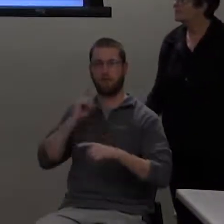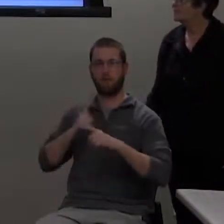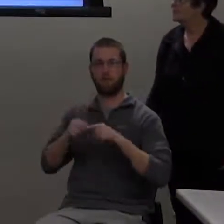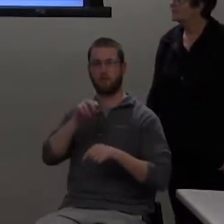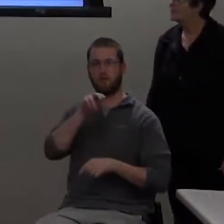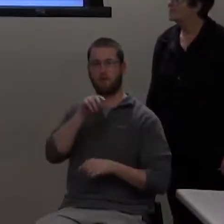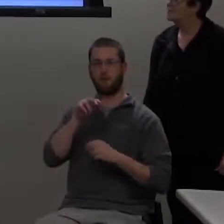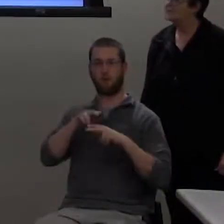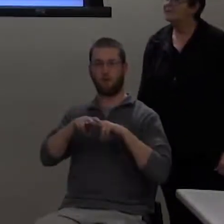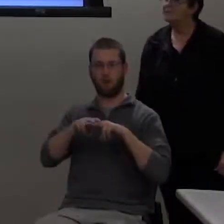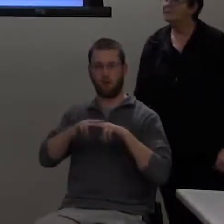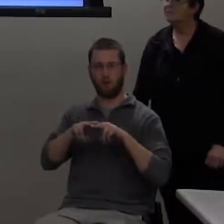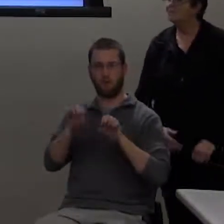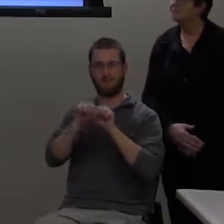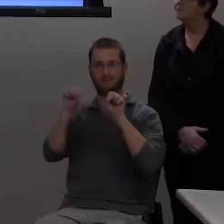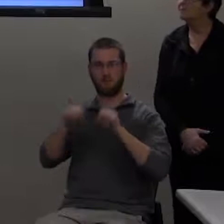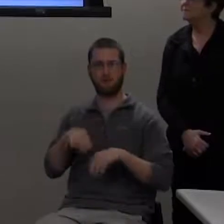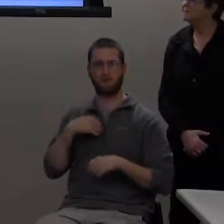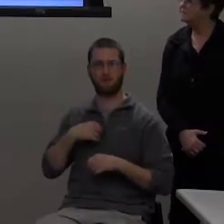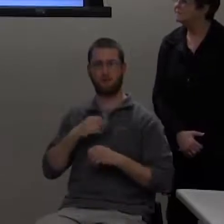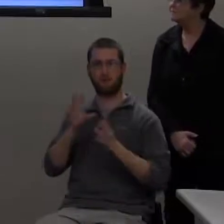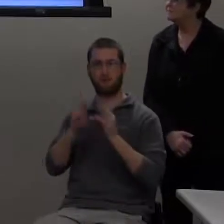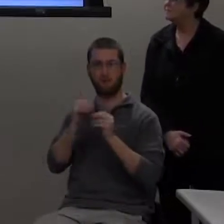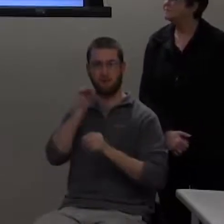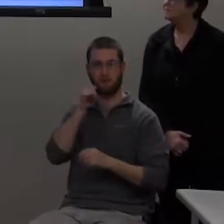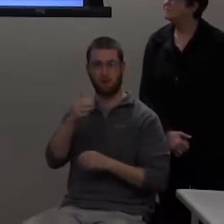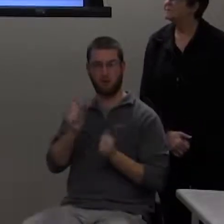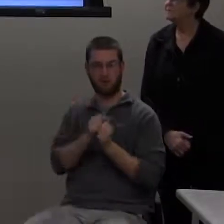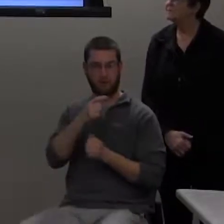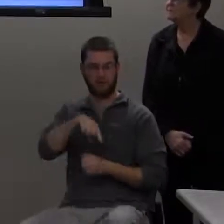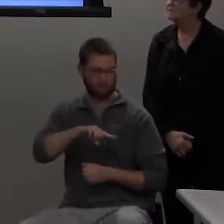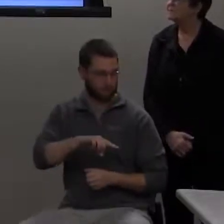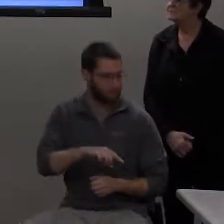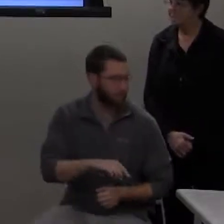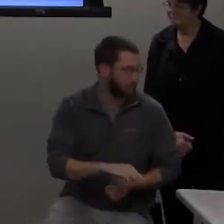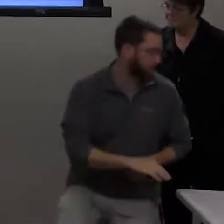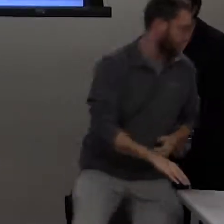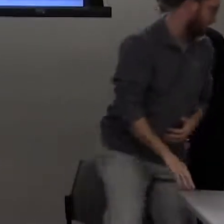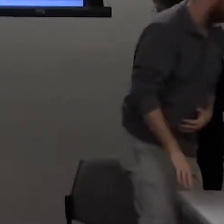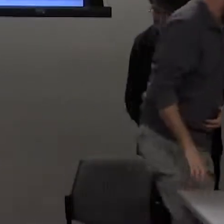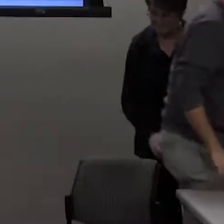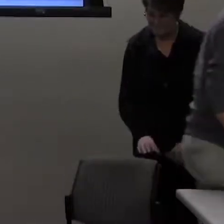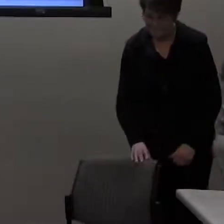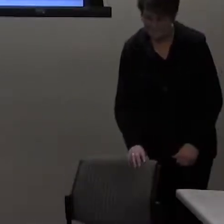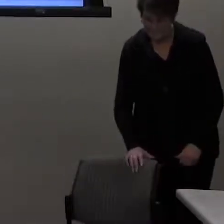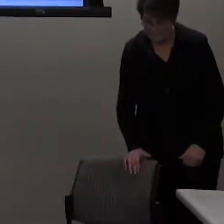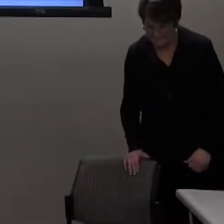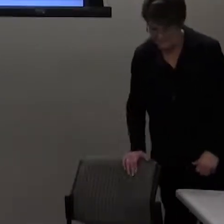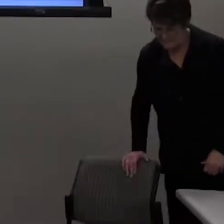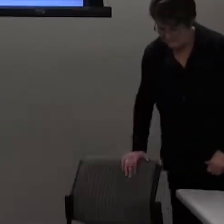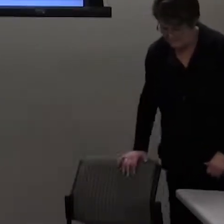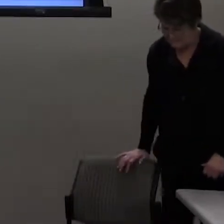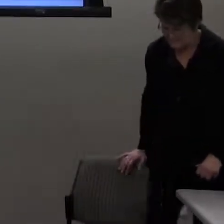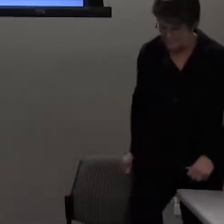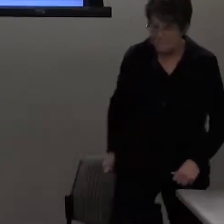Norfolk Southern, which is something we actually have a meeting with them tomorrow to talk and see from, so I can learn firsthand and maybe identify